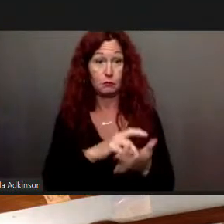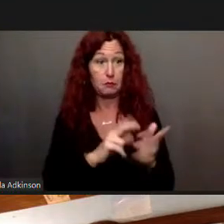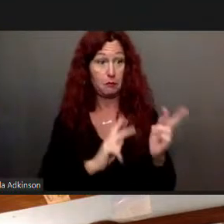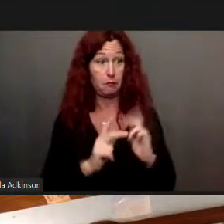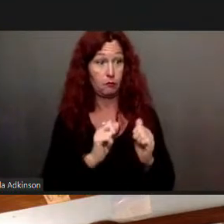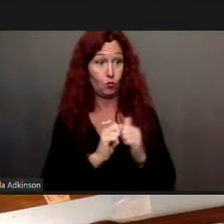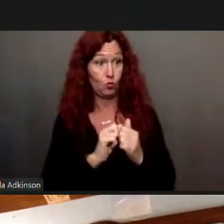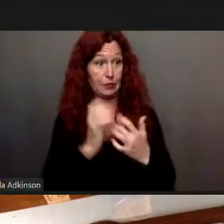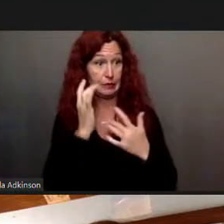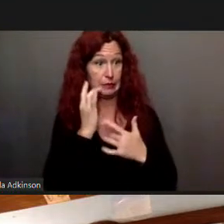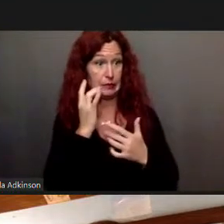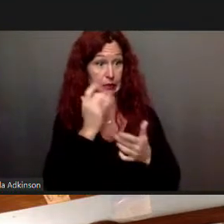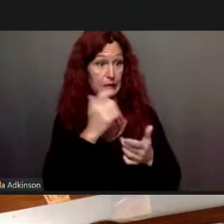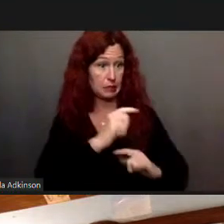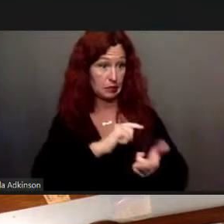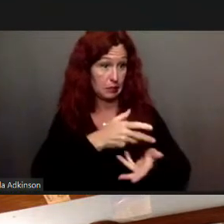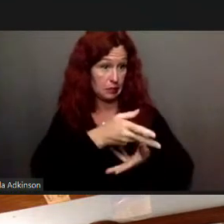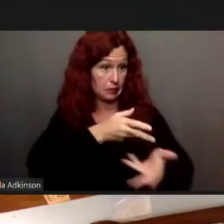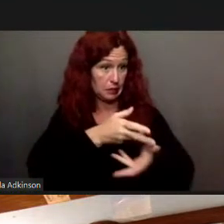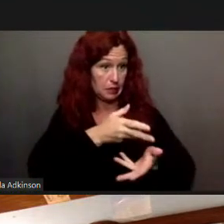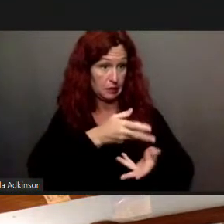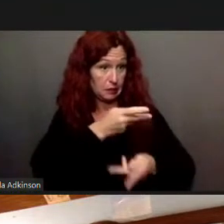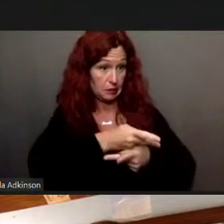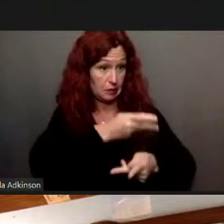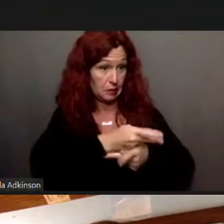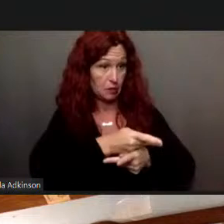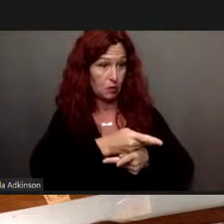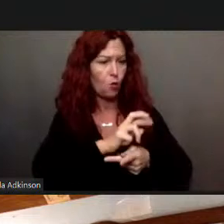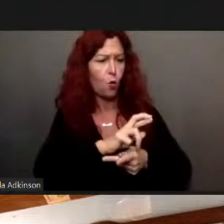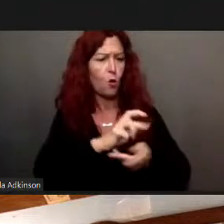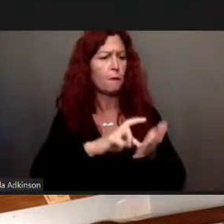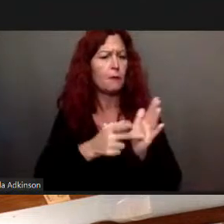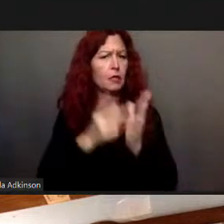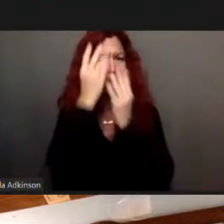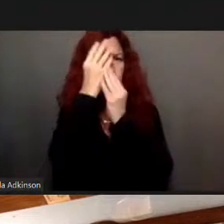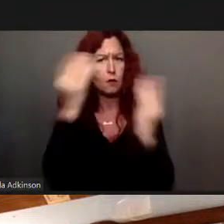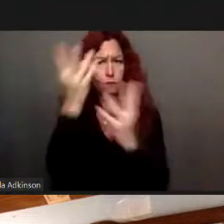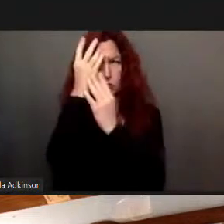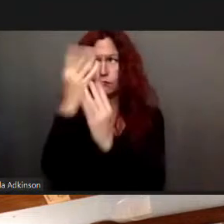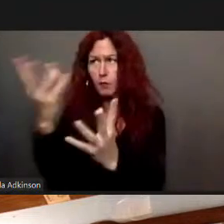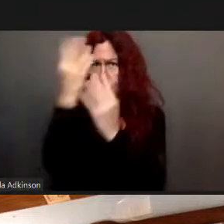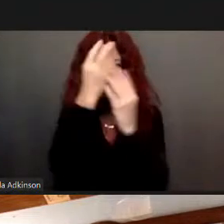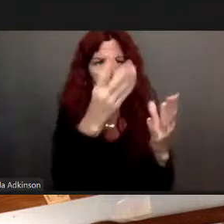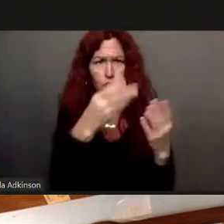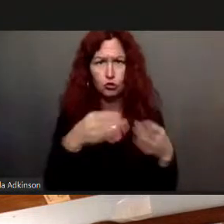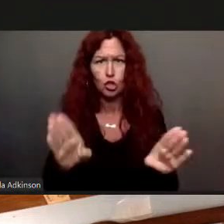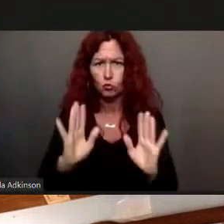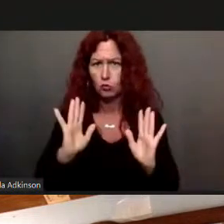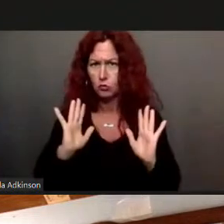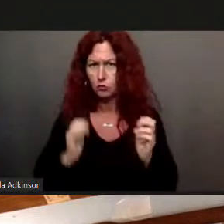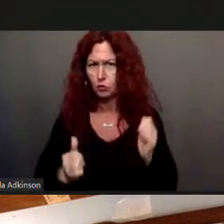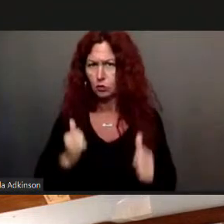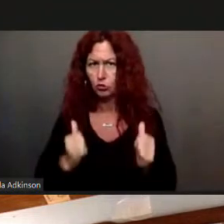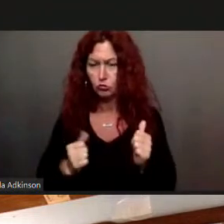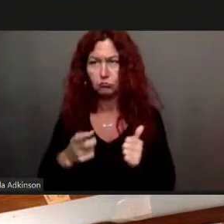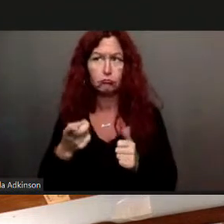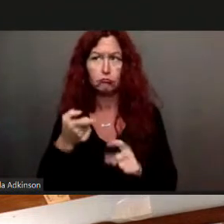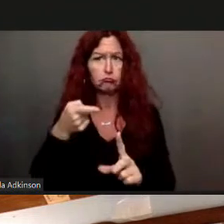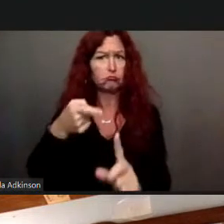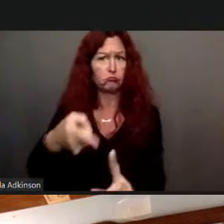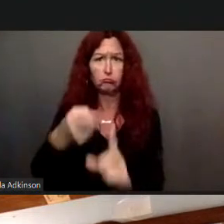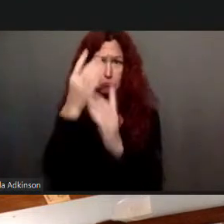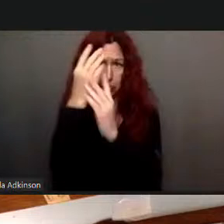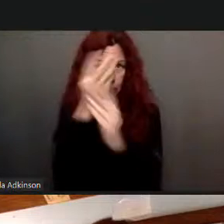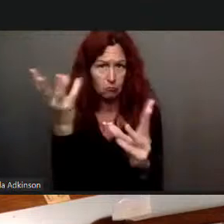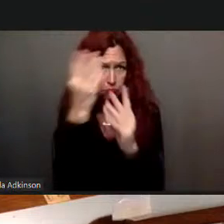the neighborhood kind of trying to spread the word? Yes, because there is an unusual number, a high number